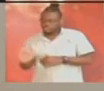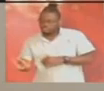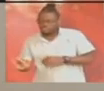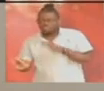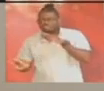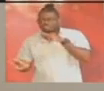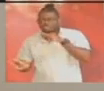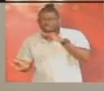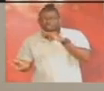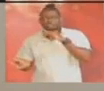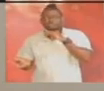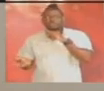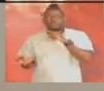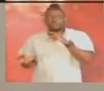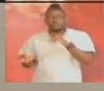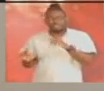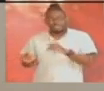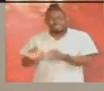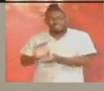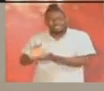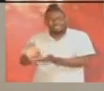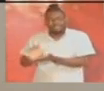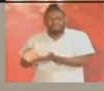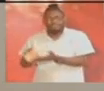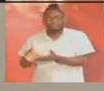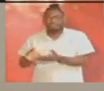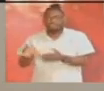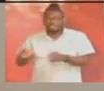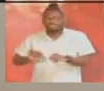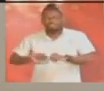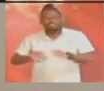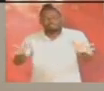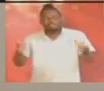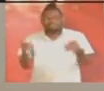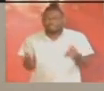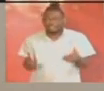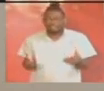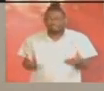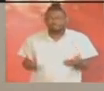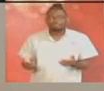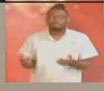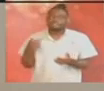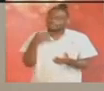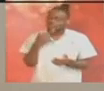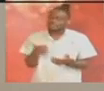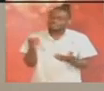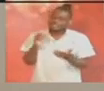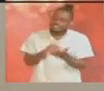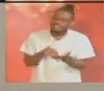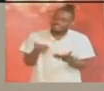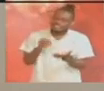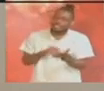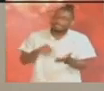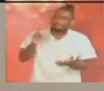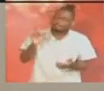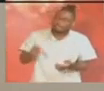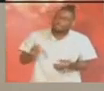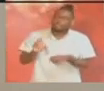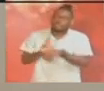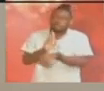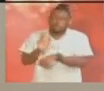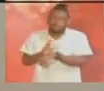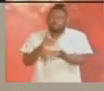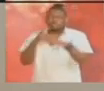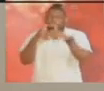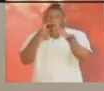Masking. Again, an extremely poignant part of the presentation with Dr. Hines showed